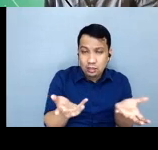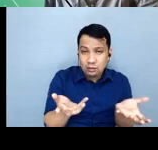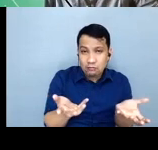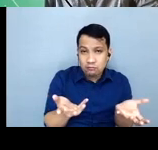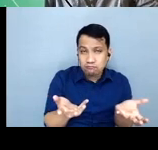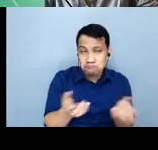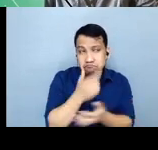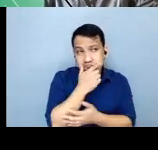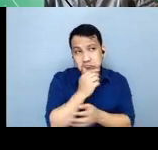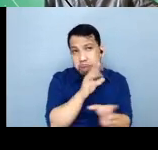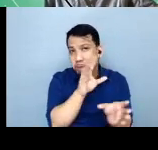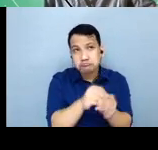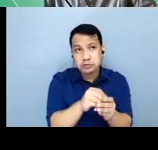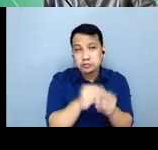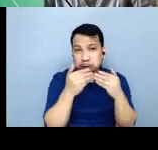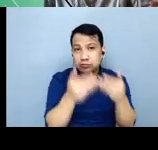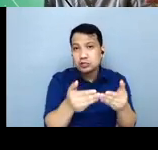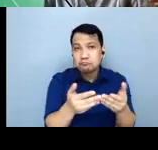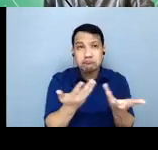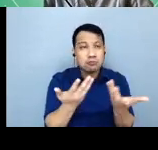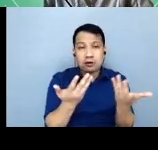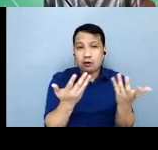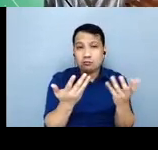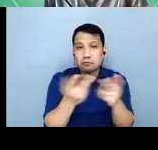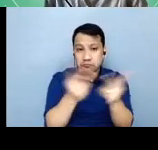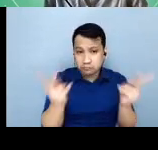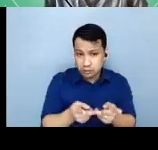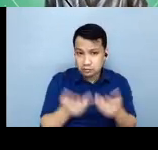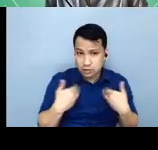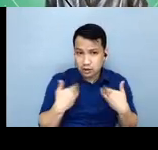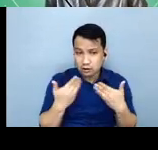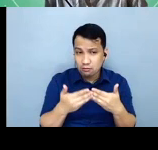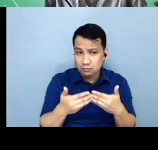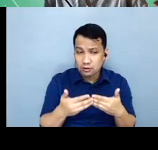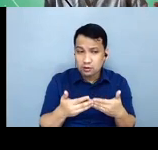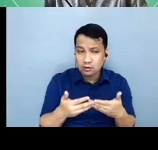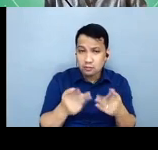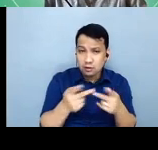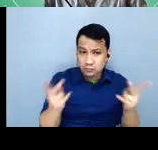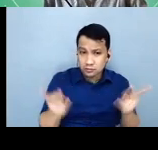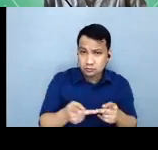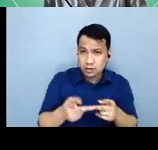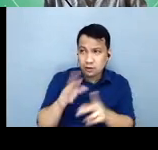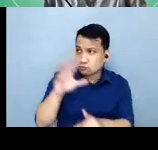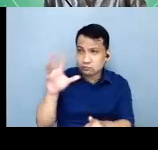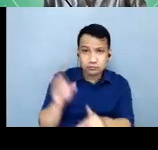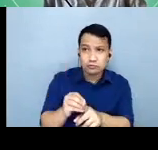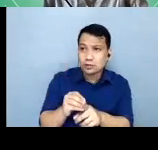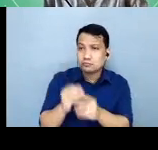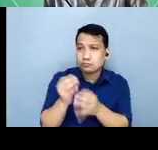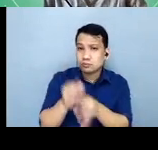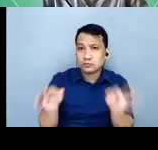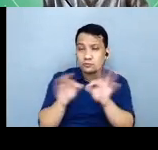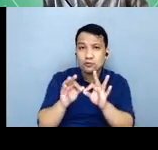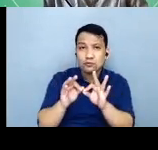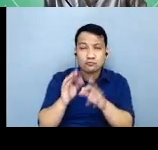maybe we can include sustainability by going to a place with an existing cultural importance for handicrafts,